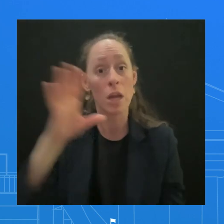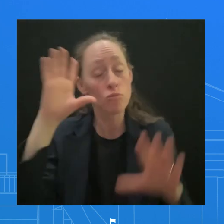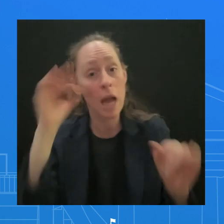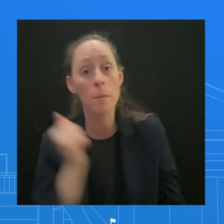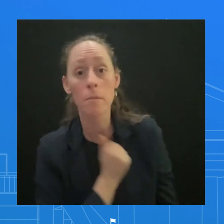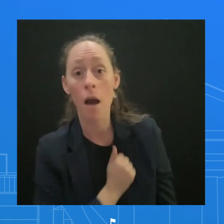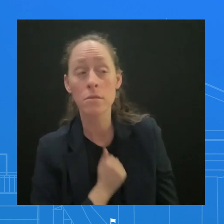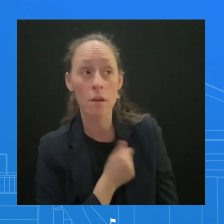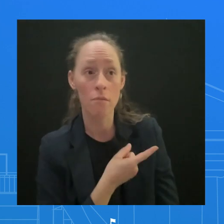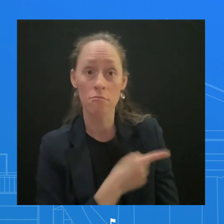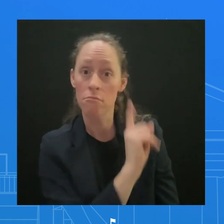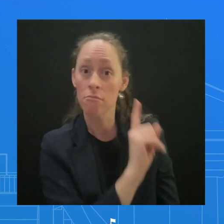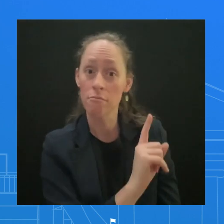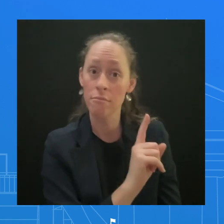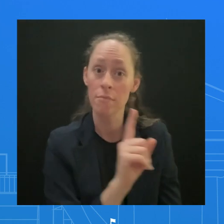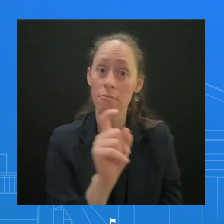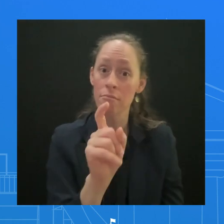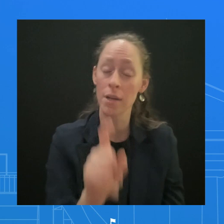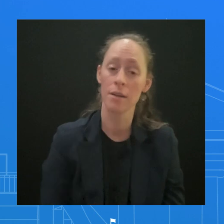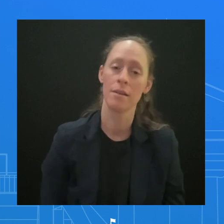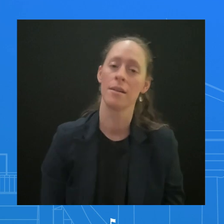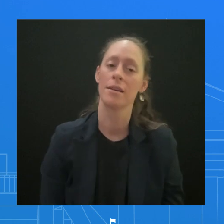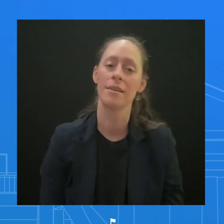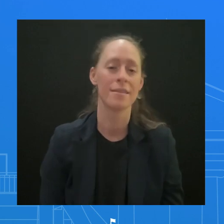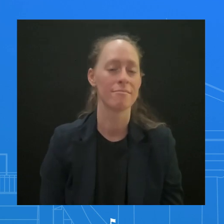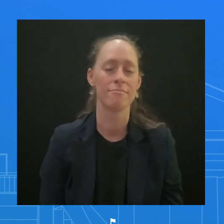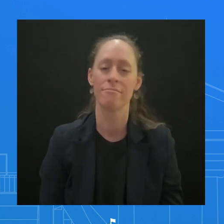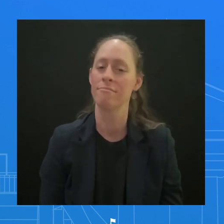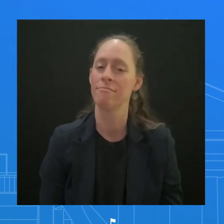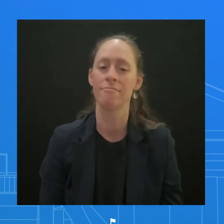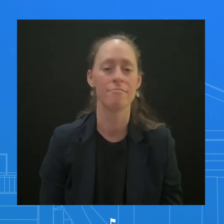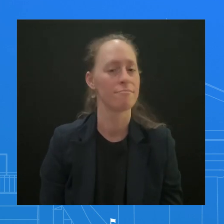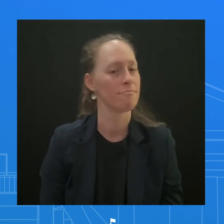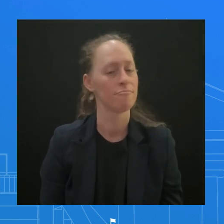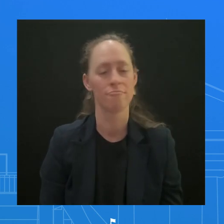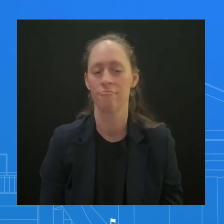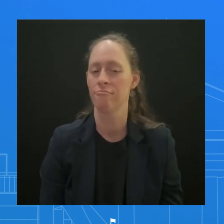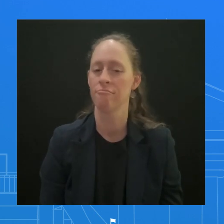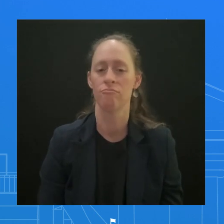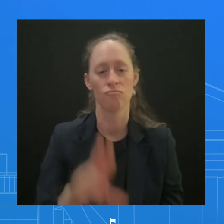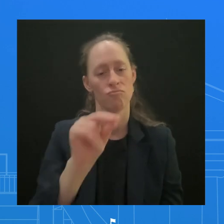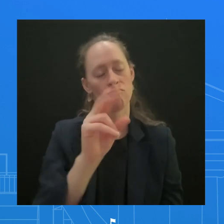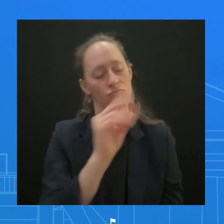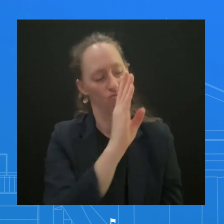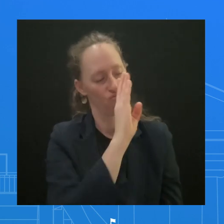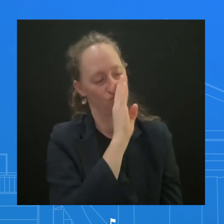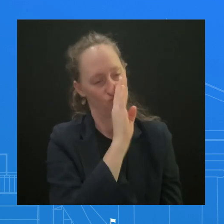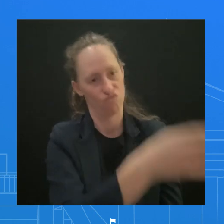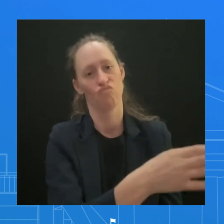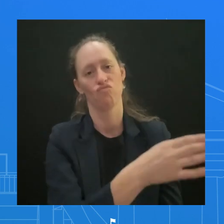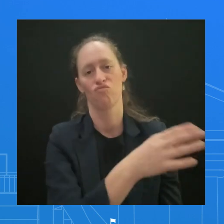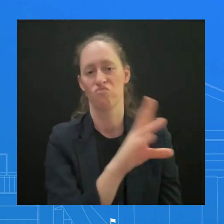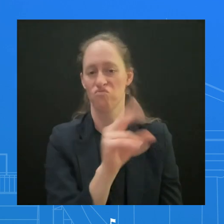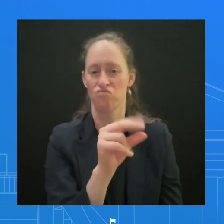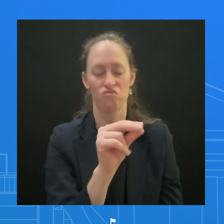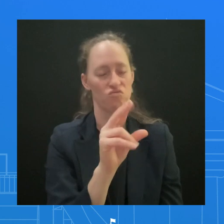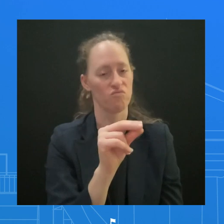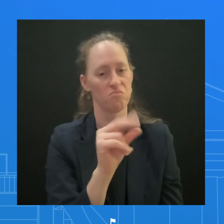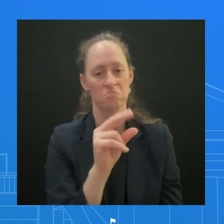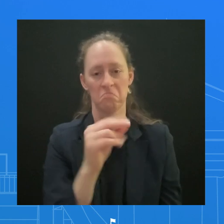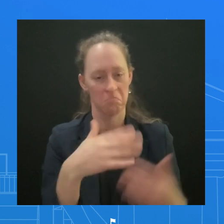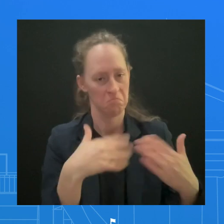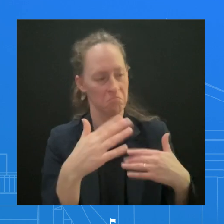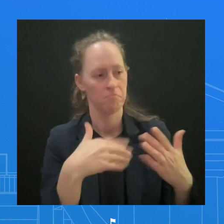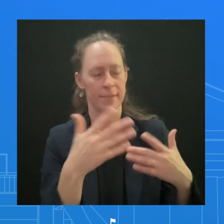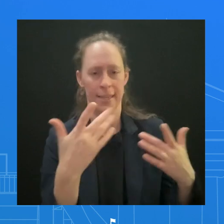he'll continue to speak forthrightly and bluntly about the challenges that we face with the PRC. He will also continue to speak